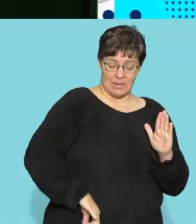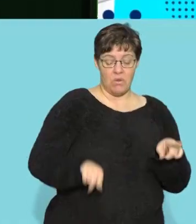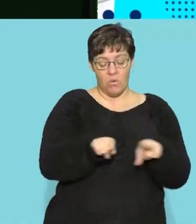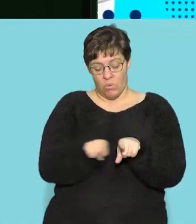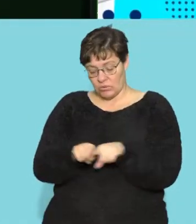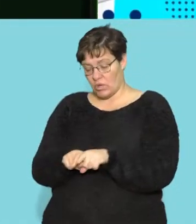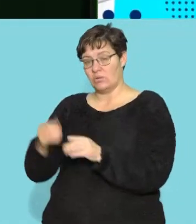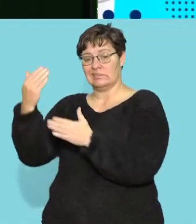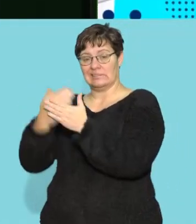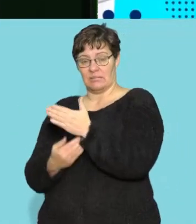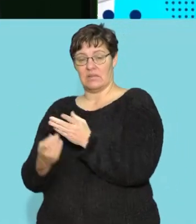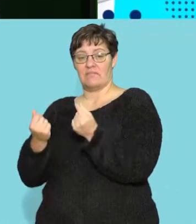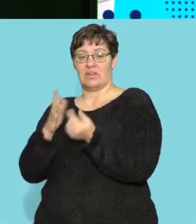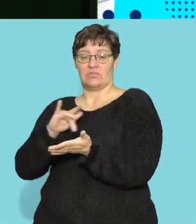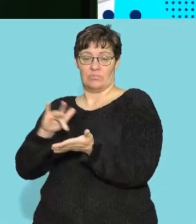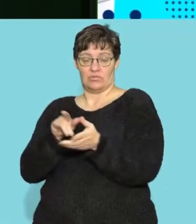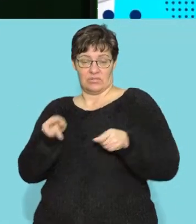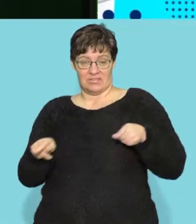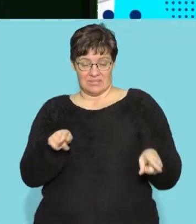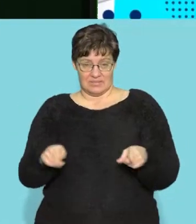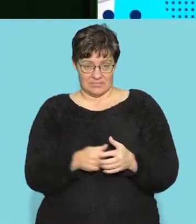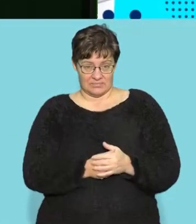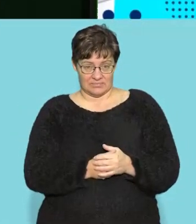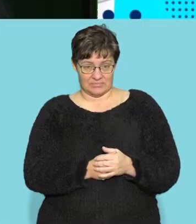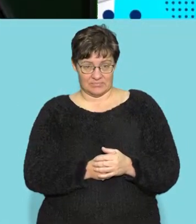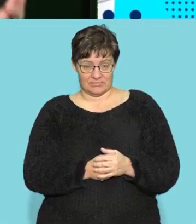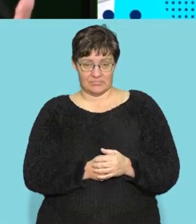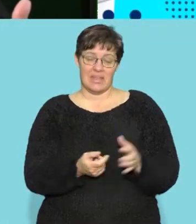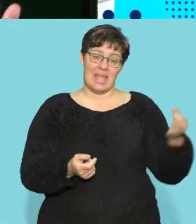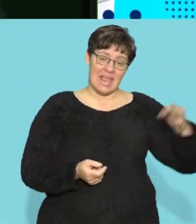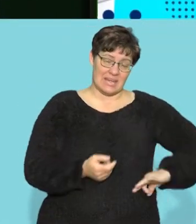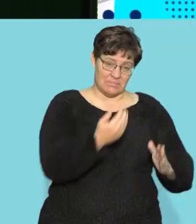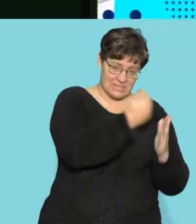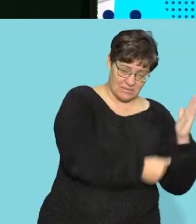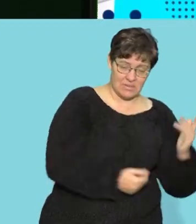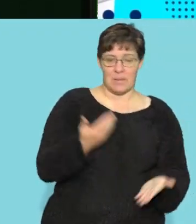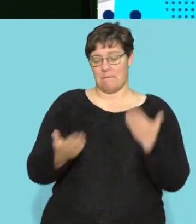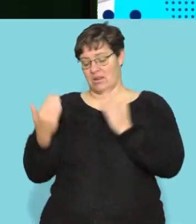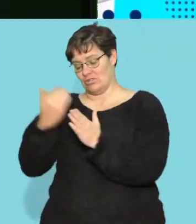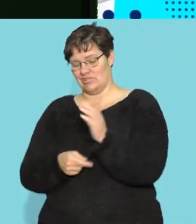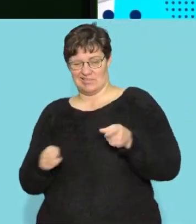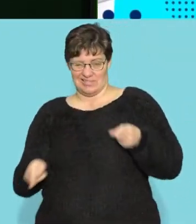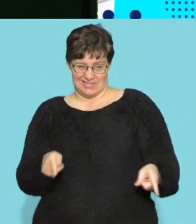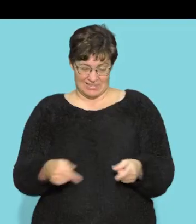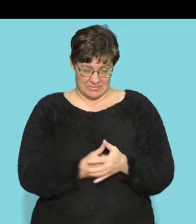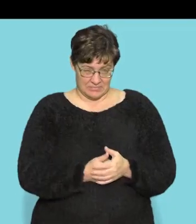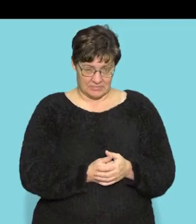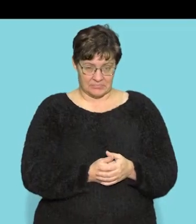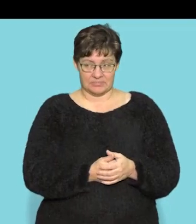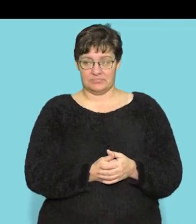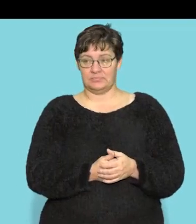as the statement of financial position. In other words, income statement, balance sheet.